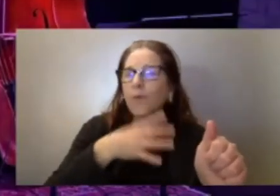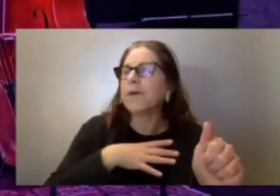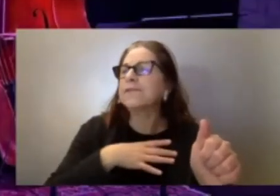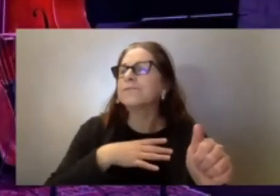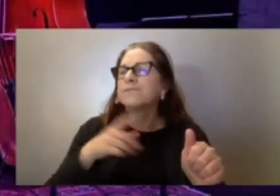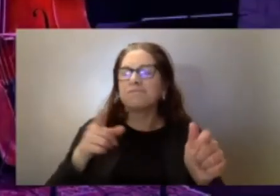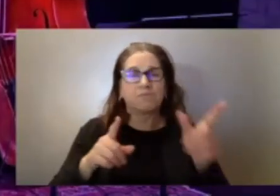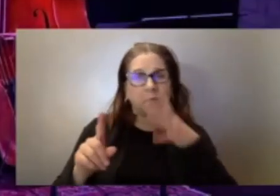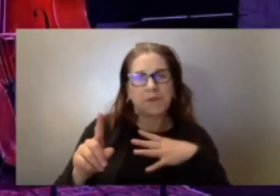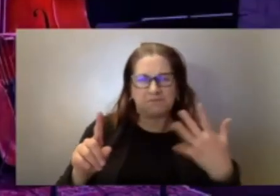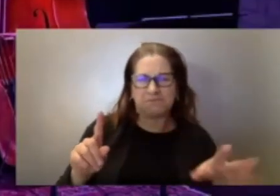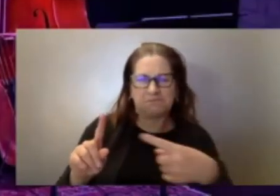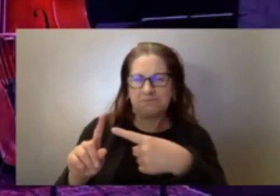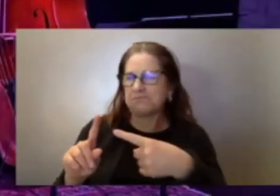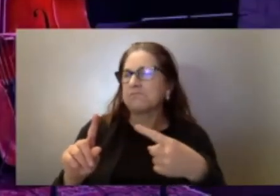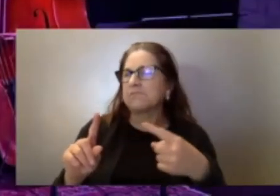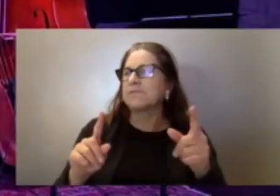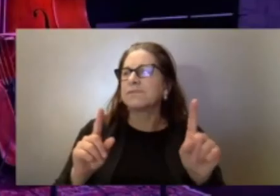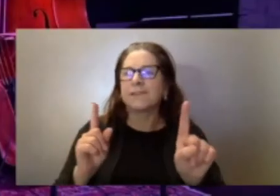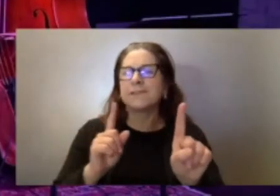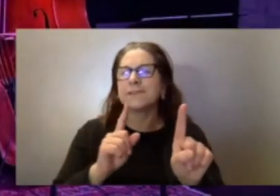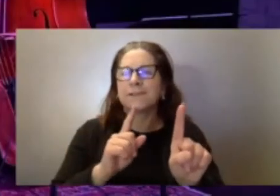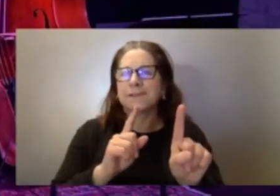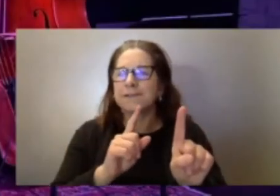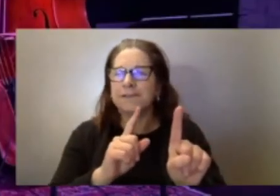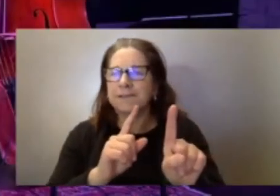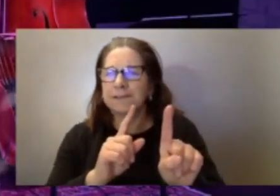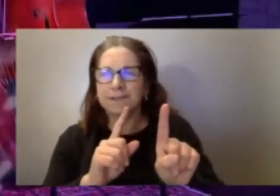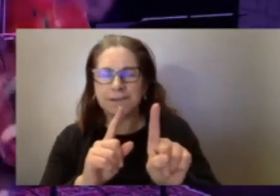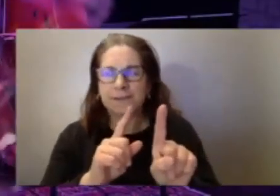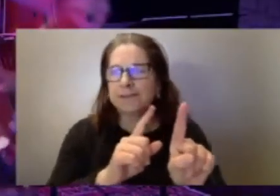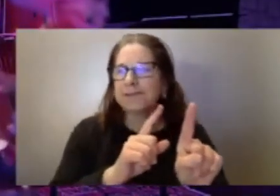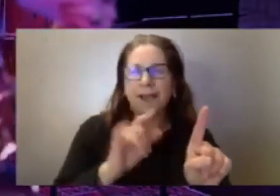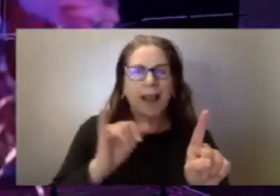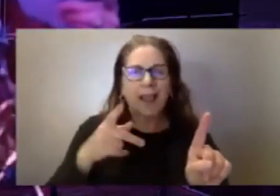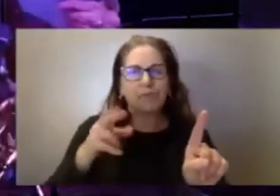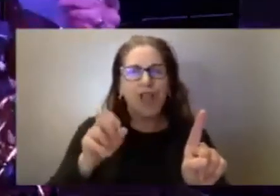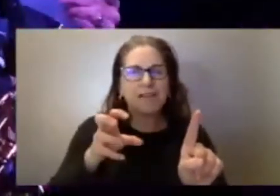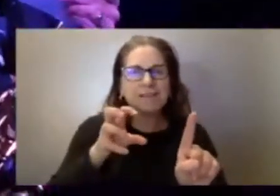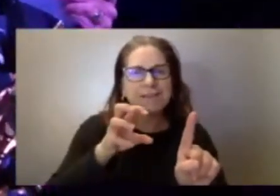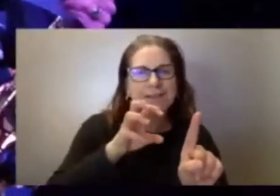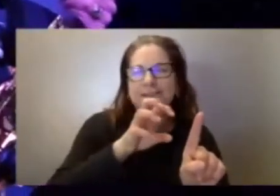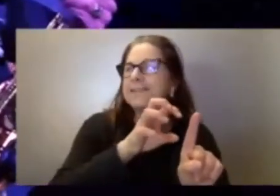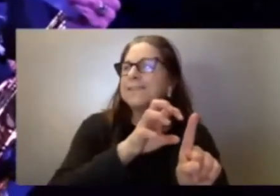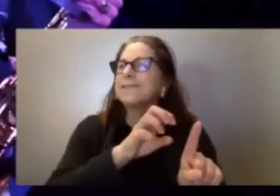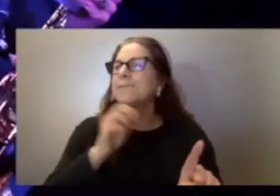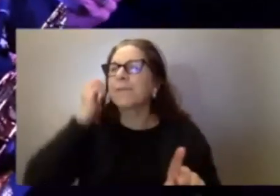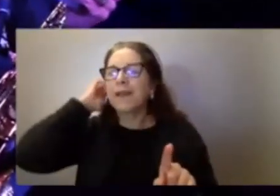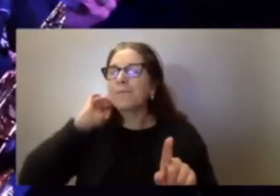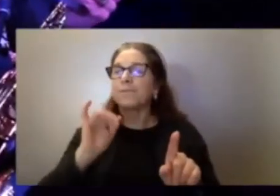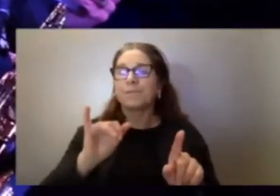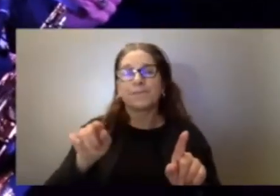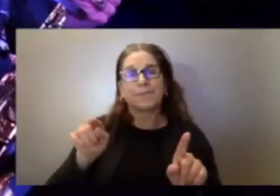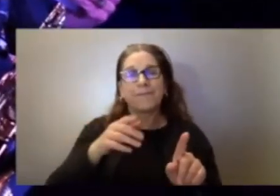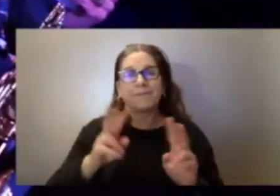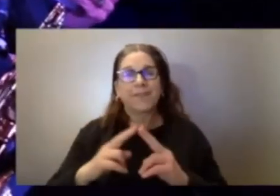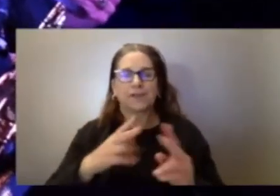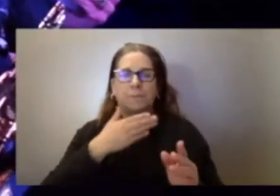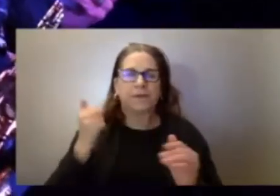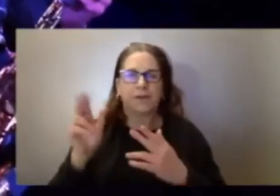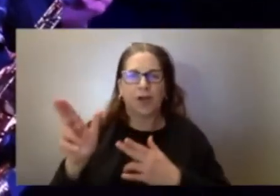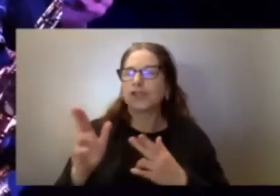he stalks his prey. He is the village's best hunter. He stalks her to her home, and when no one else is there, he trusts